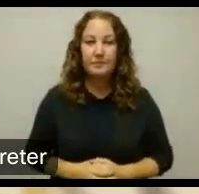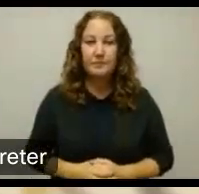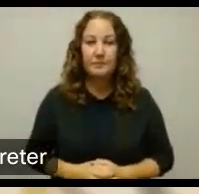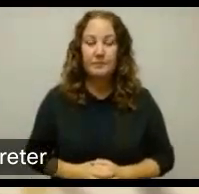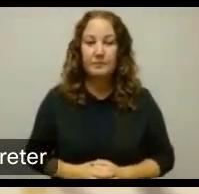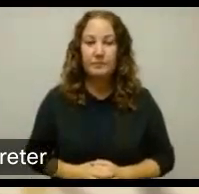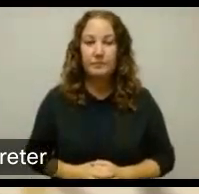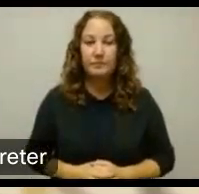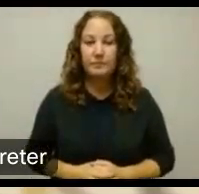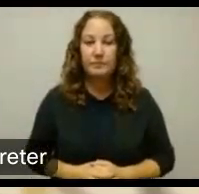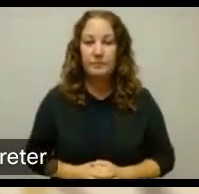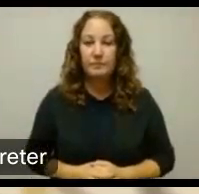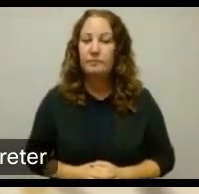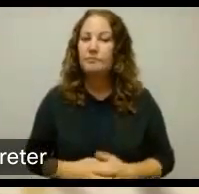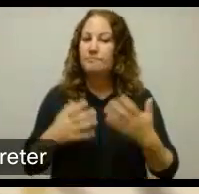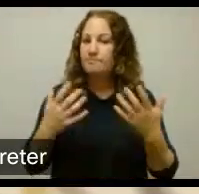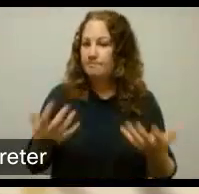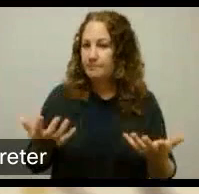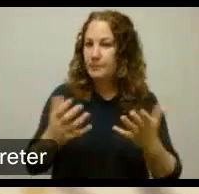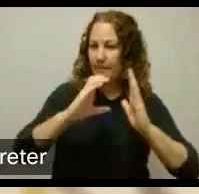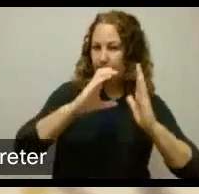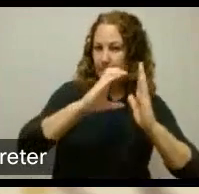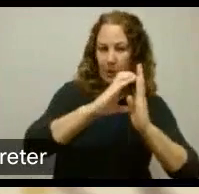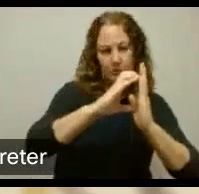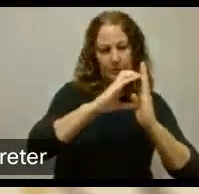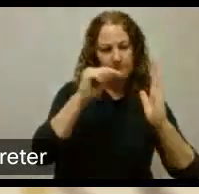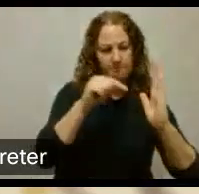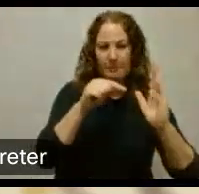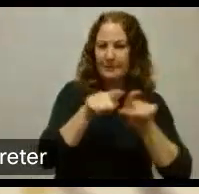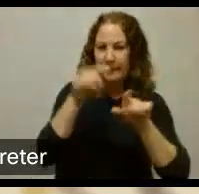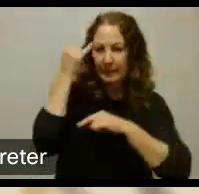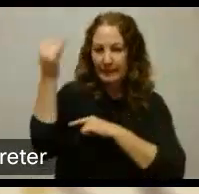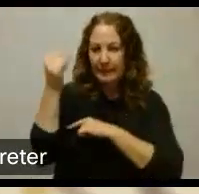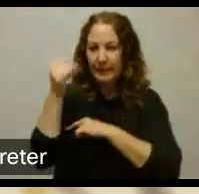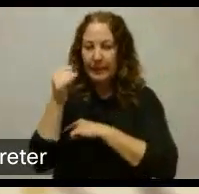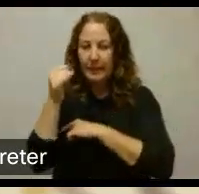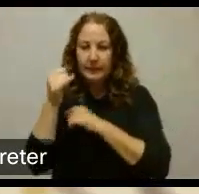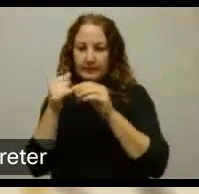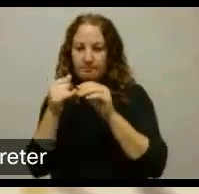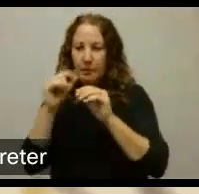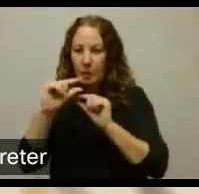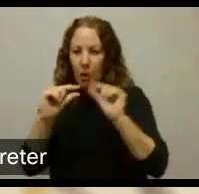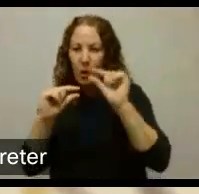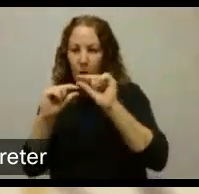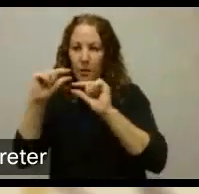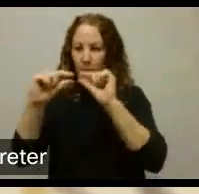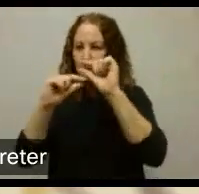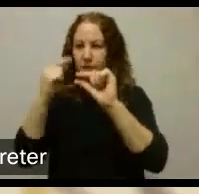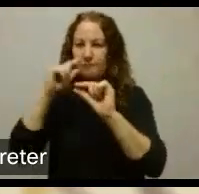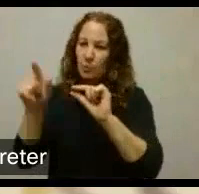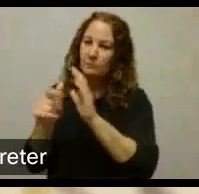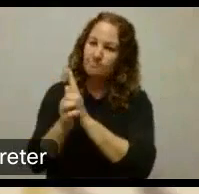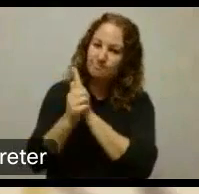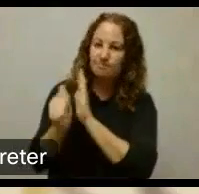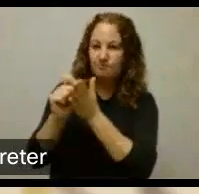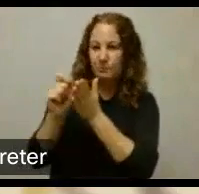So we can think of paragraphs as kind of building blocks for effective writing. You might